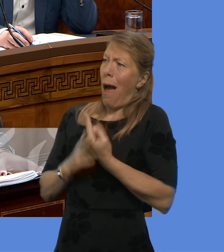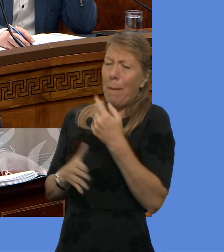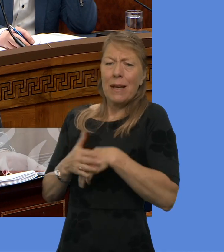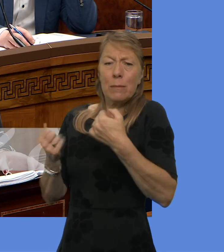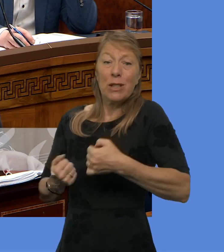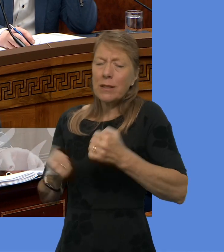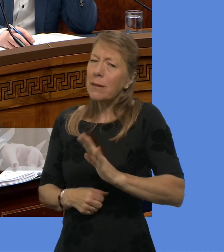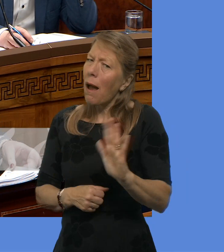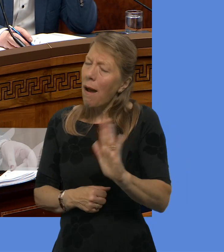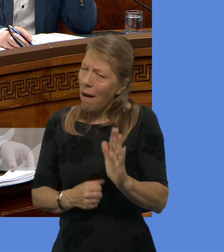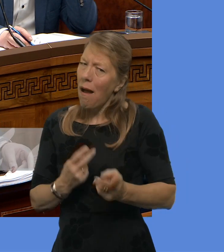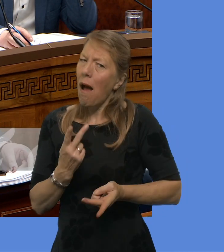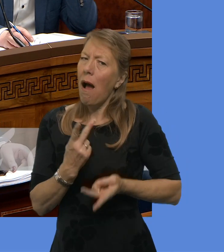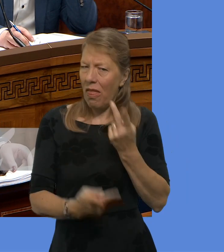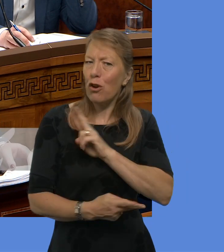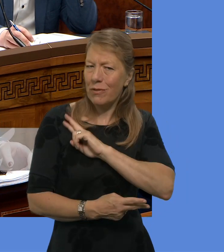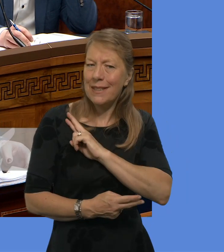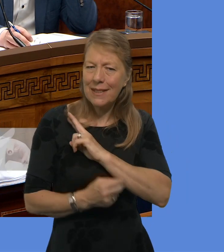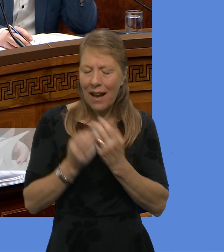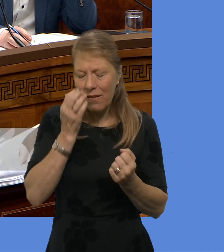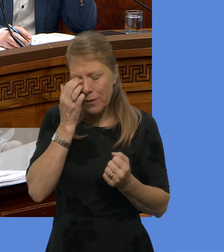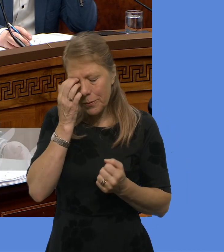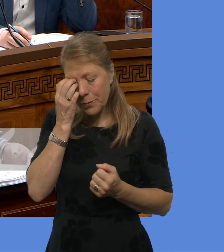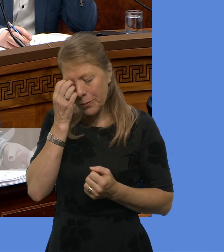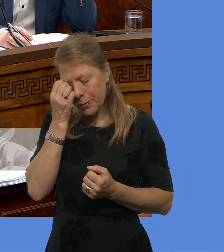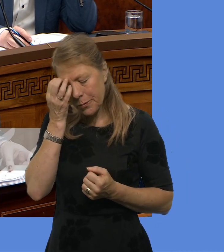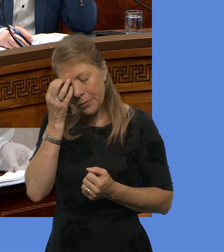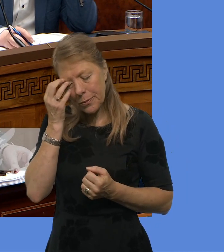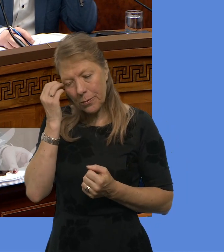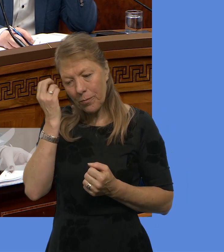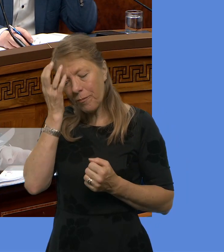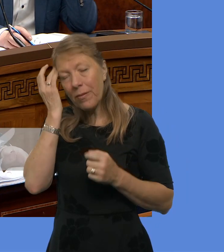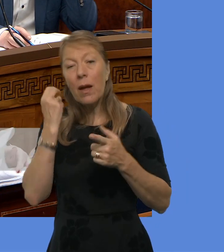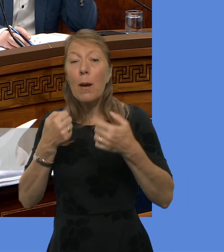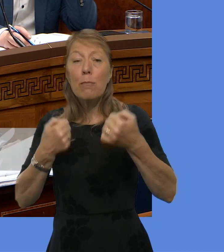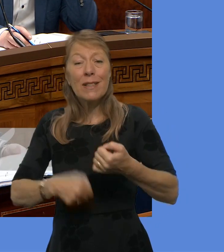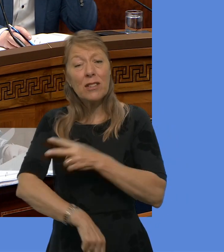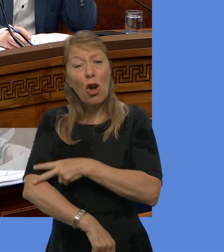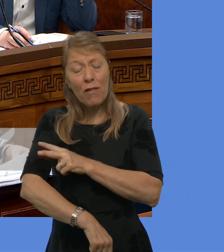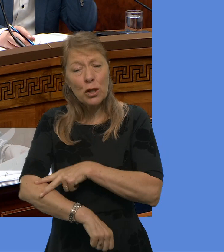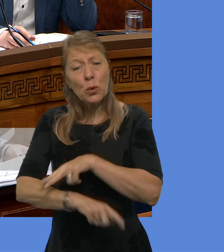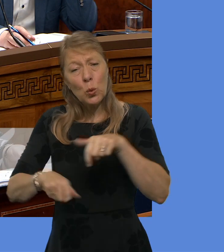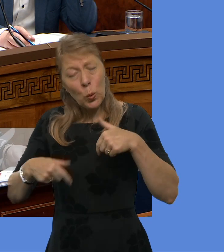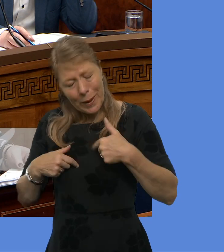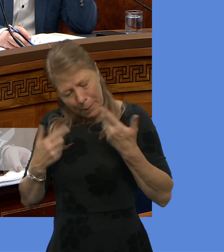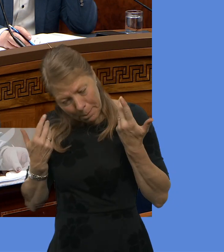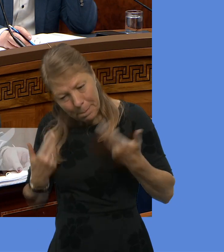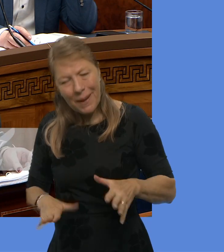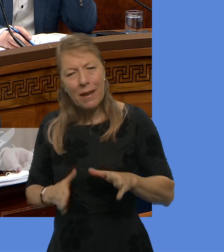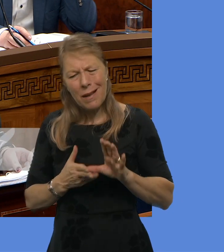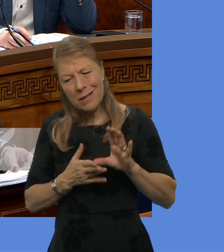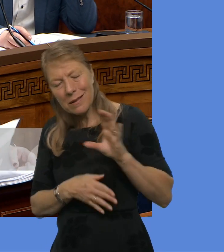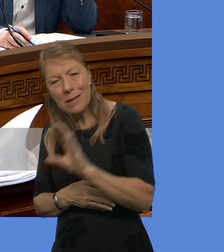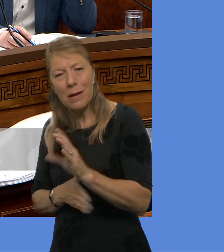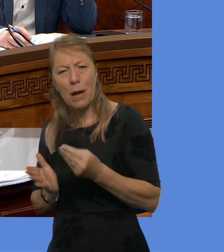effect. We also have invested in prison officers to offer them the support that they need to be able to return to work